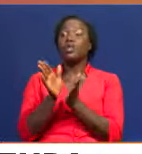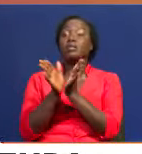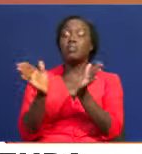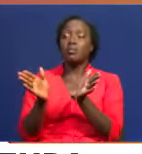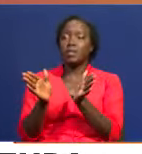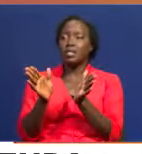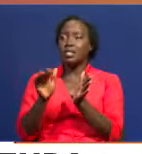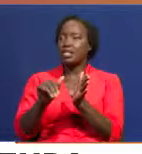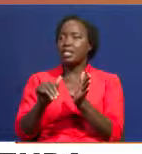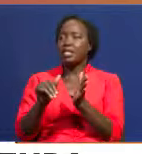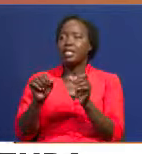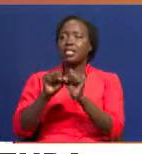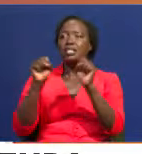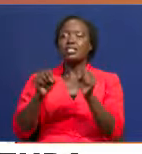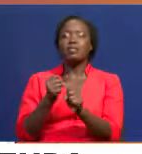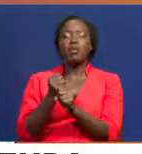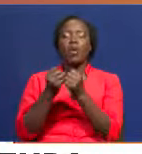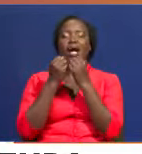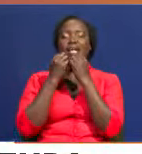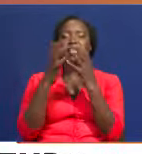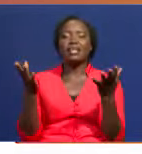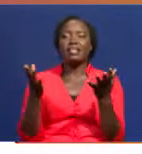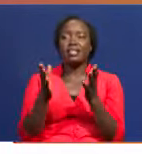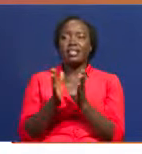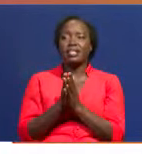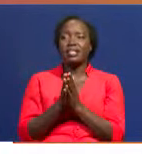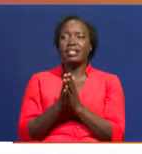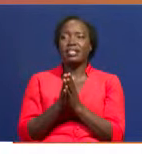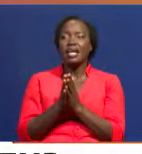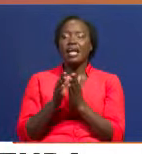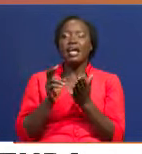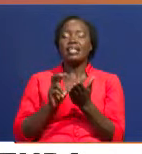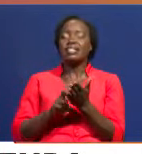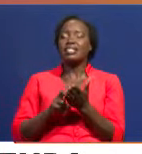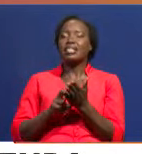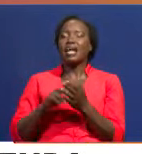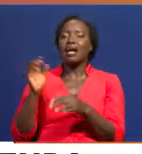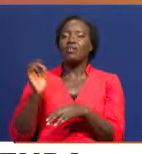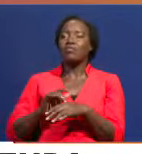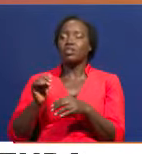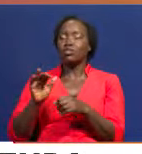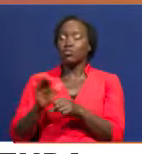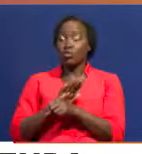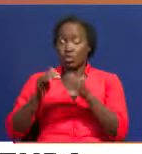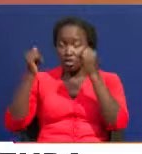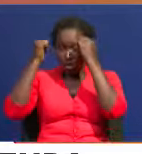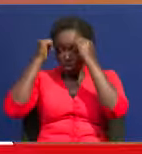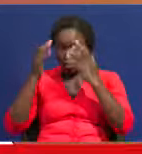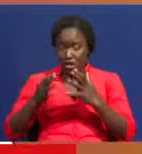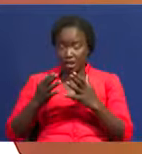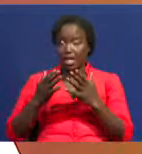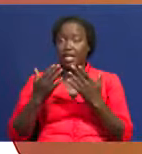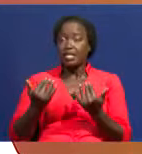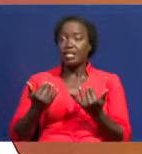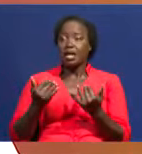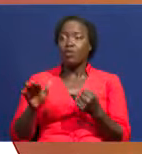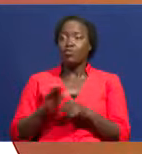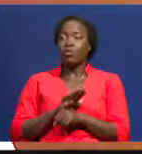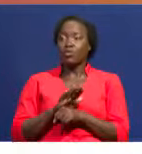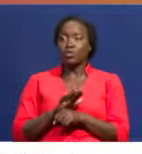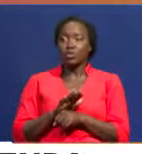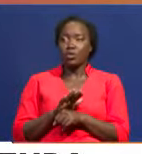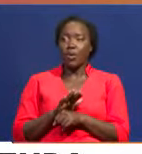public, the model isn't working at all, and it is very disadvantageous to most of the students. Up to now, as we're speaking, we have most of